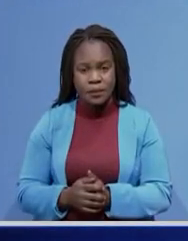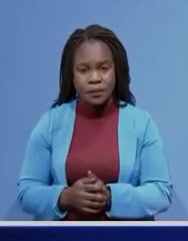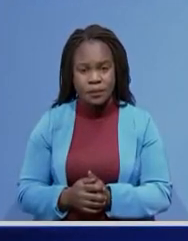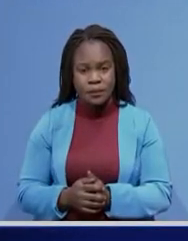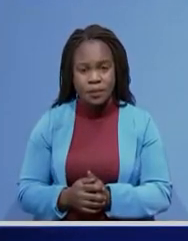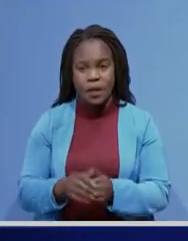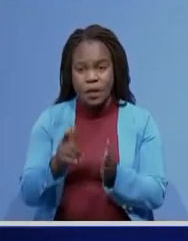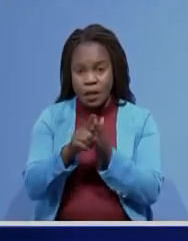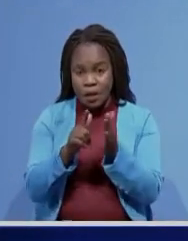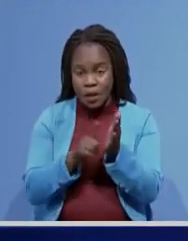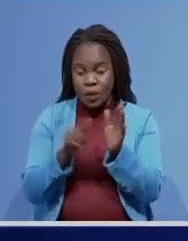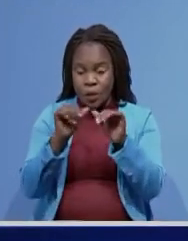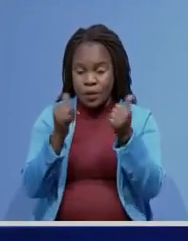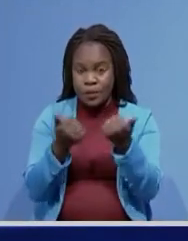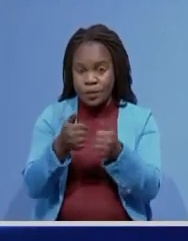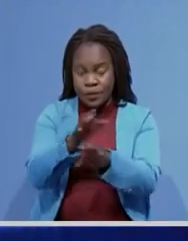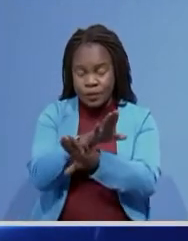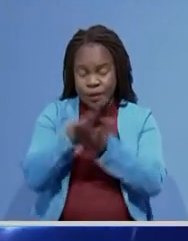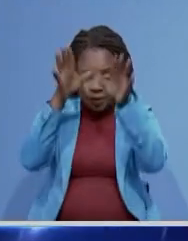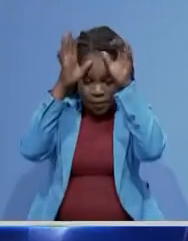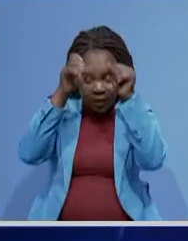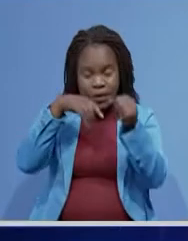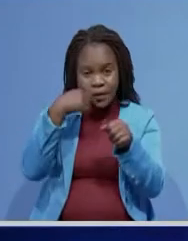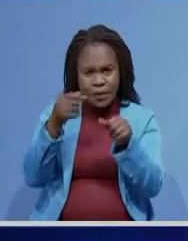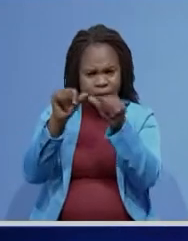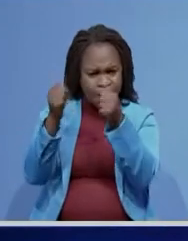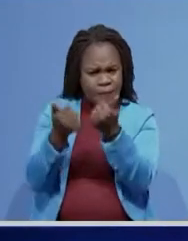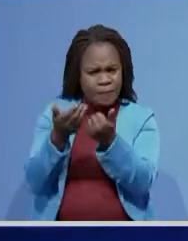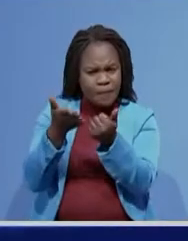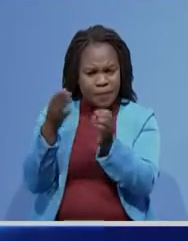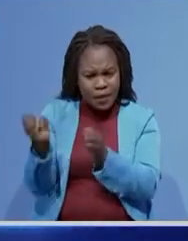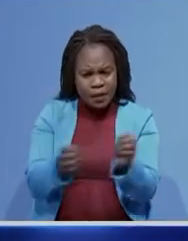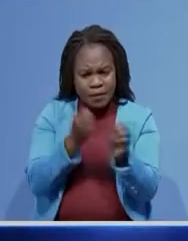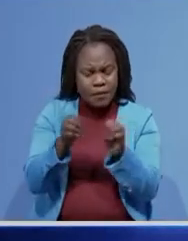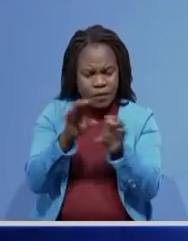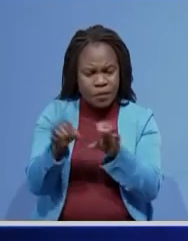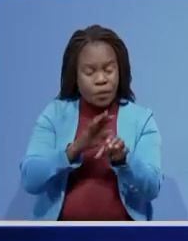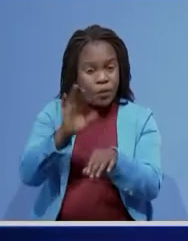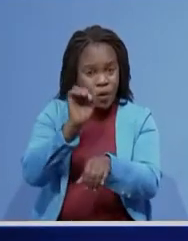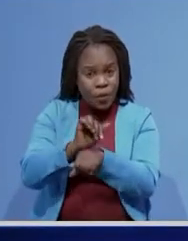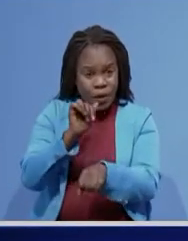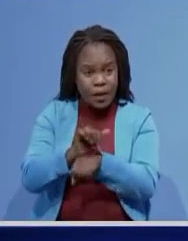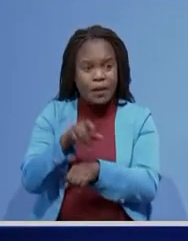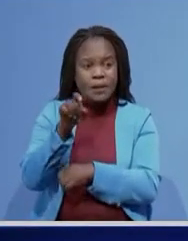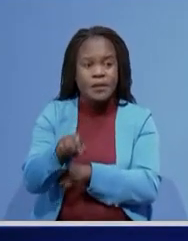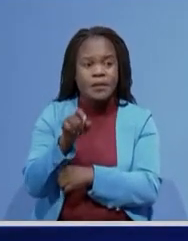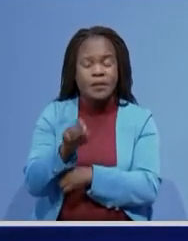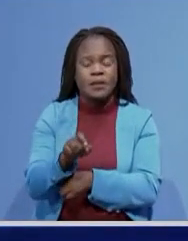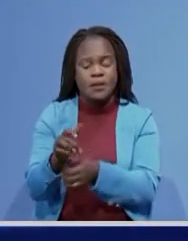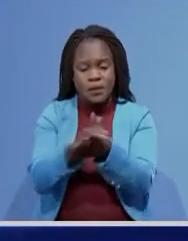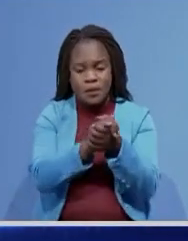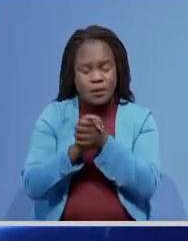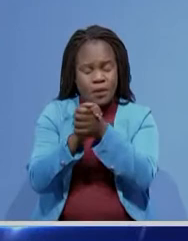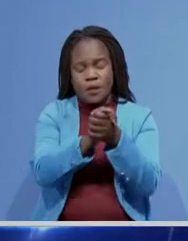And the Law Association of Zambia president said for the association to effectively carry out its mandate, it needs close collaboration